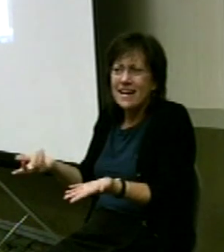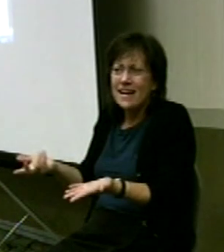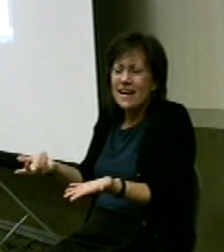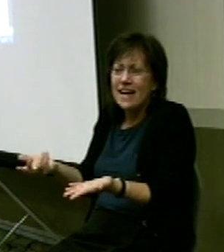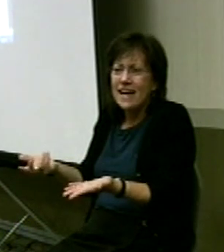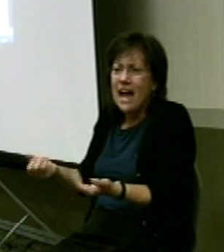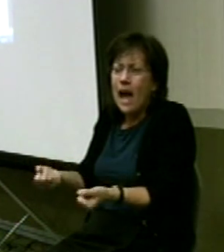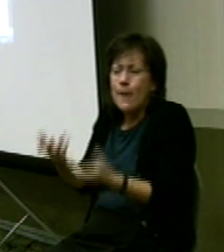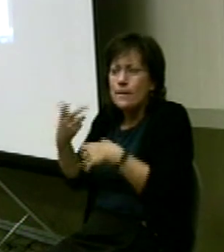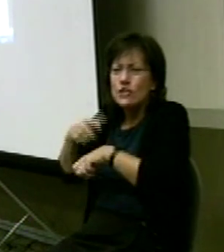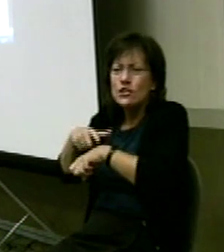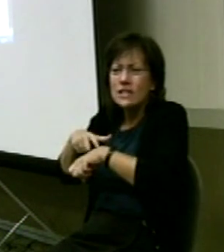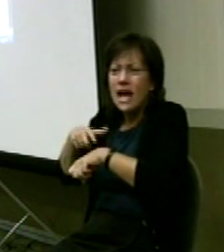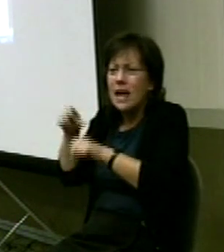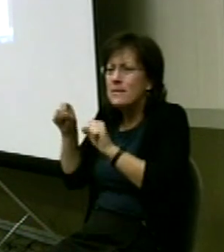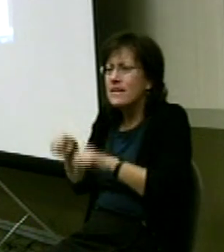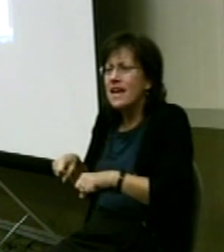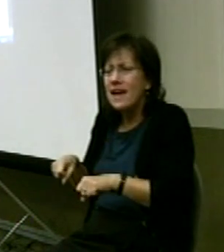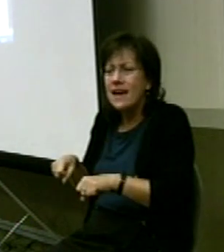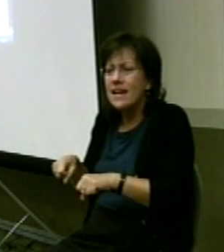much time